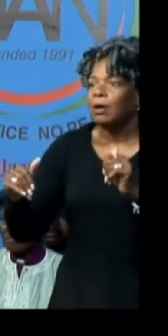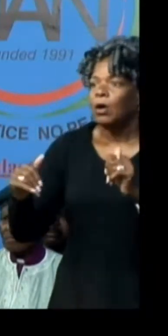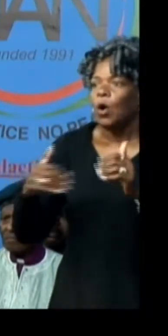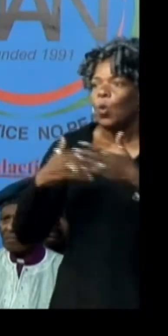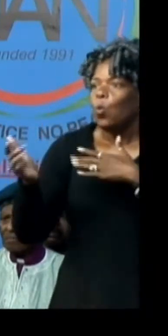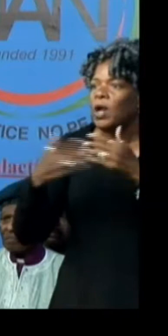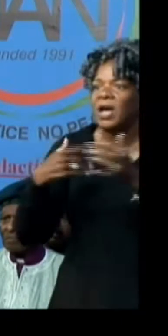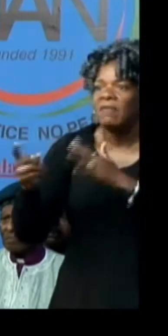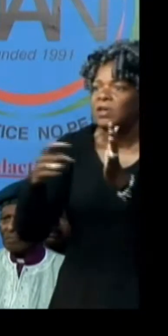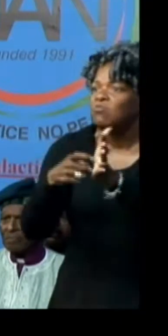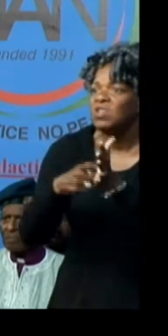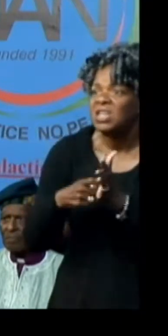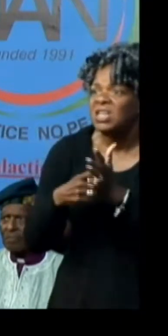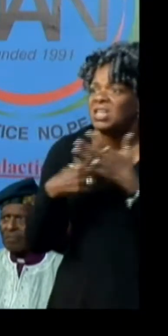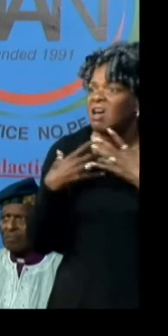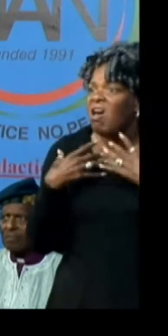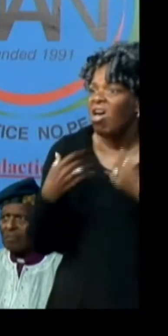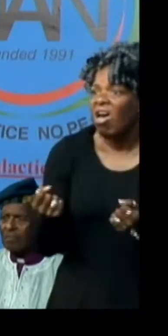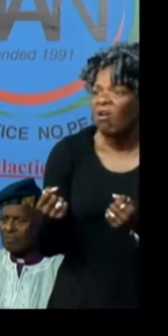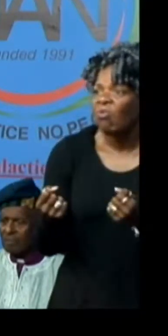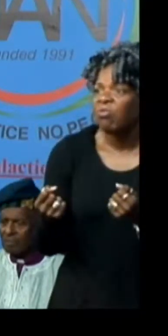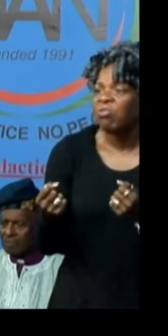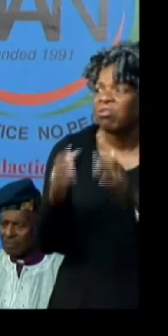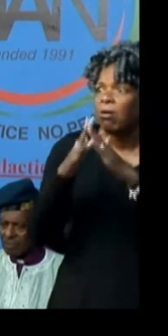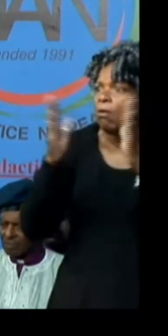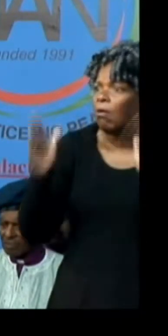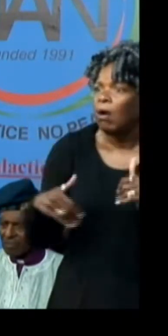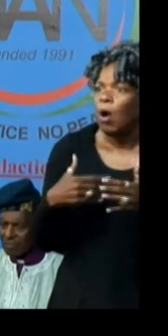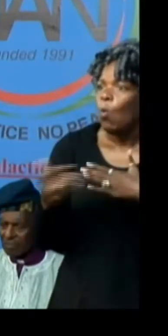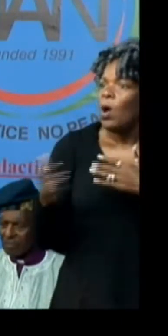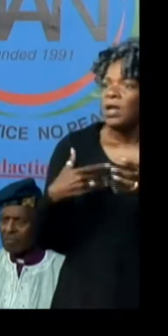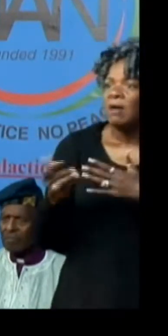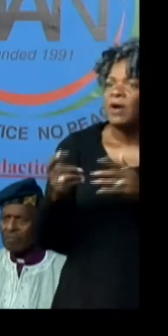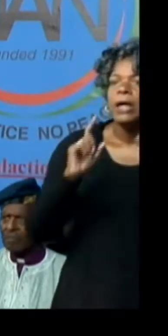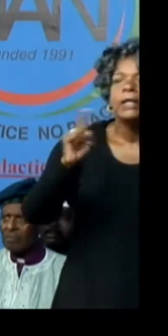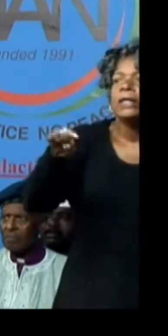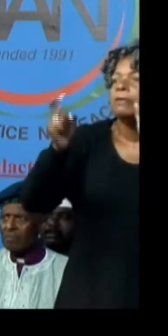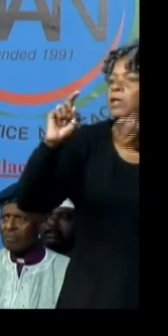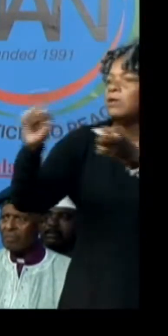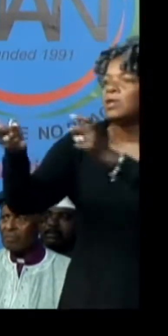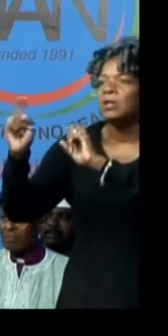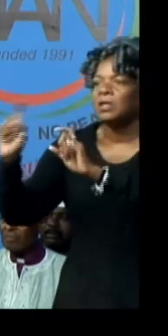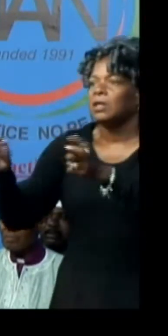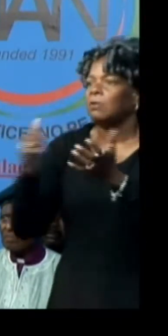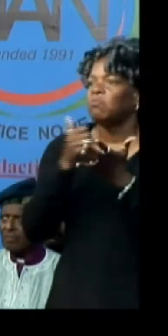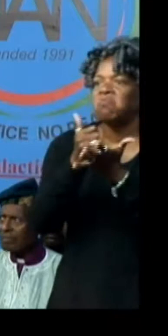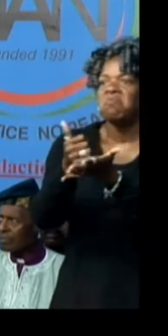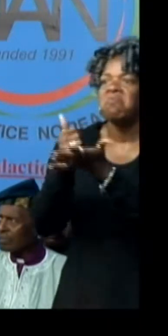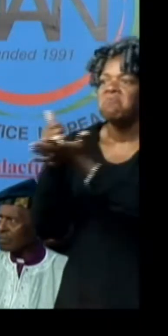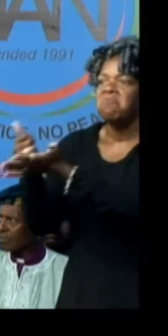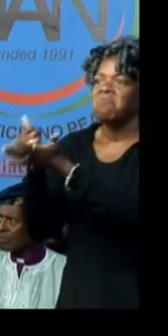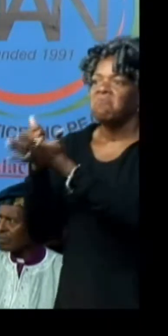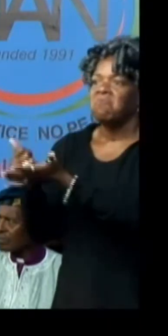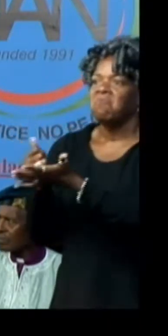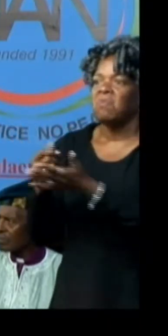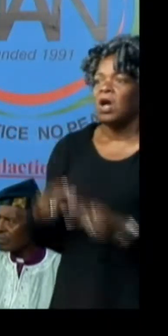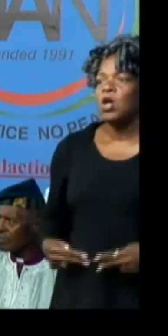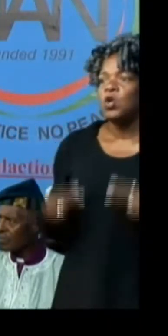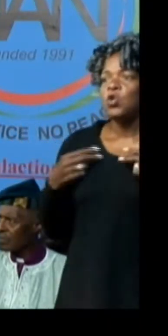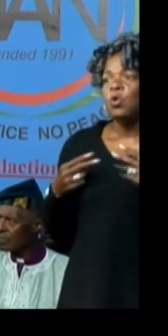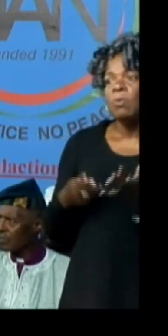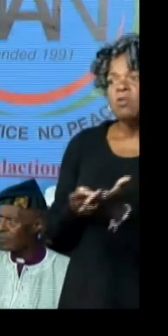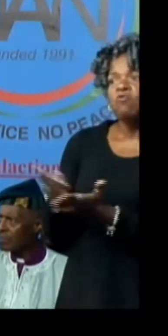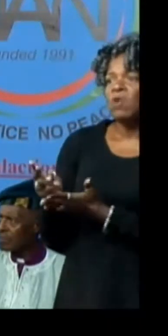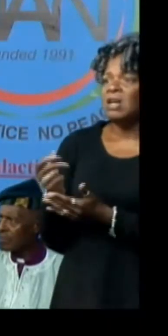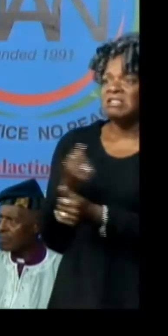want, medical facilities, and also the facilities of human rights, and all the